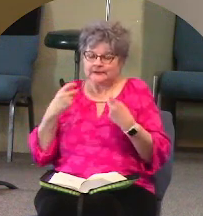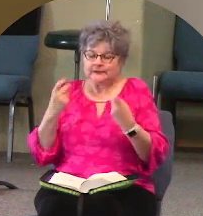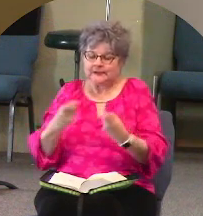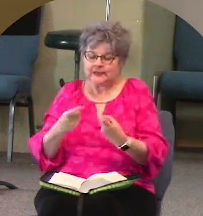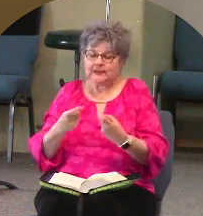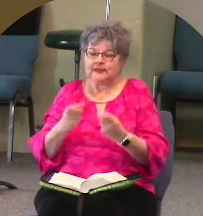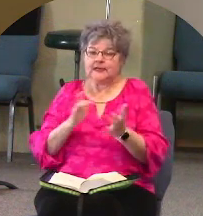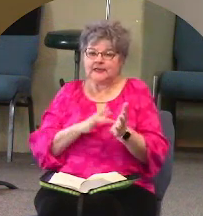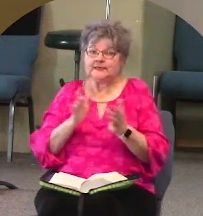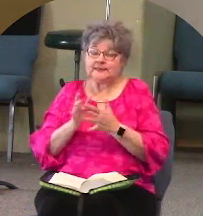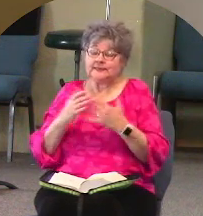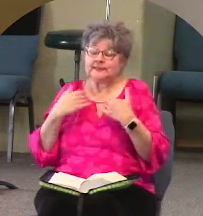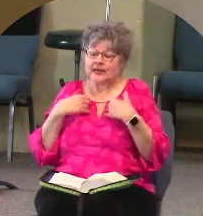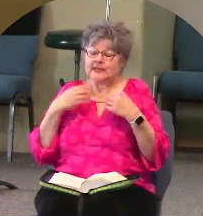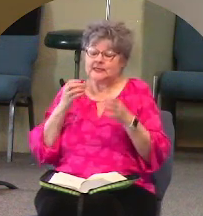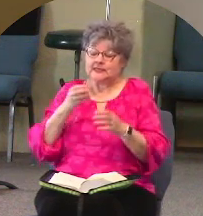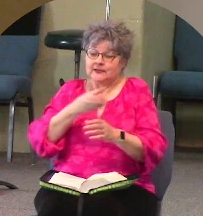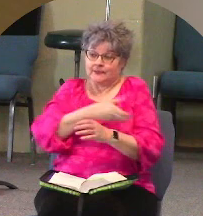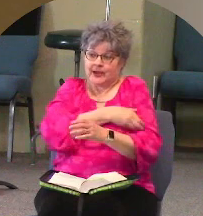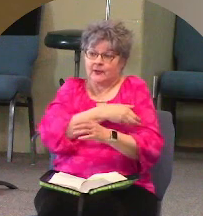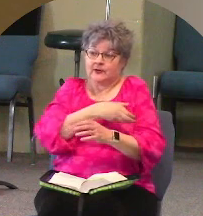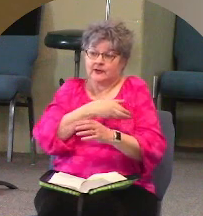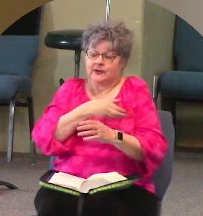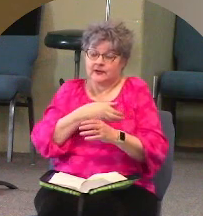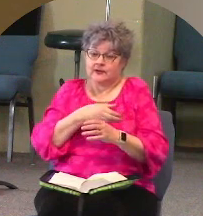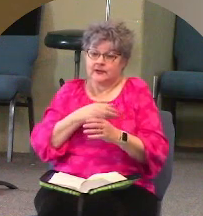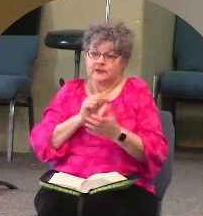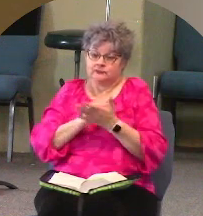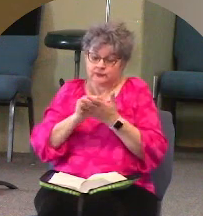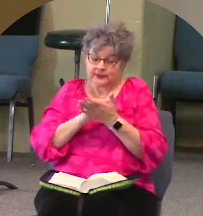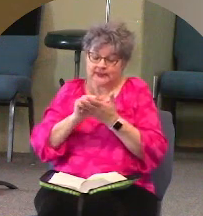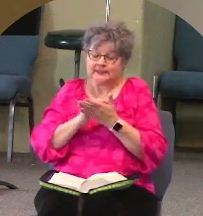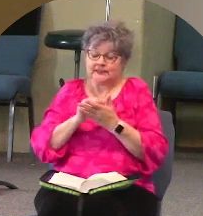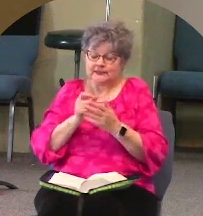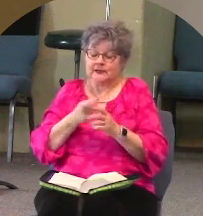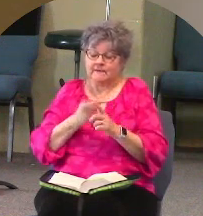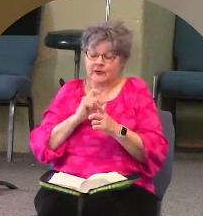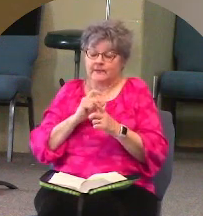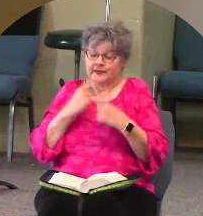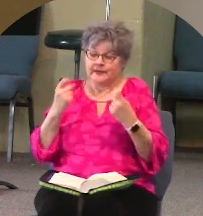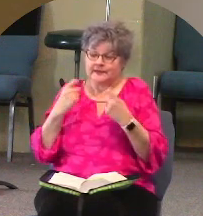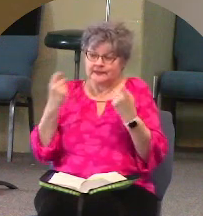Jesus has the power to cleanse us from that sin